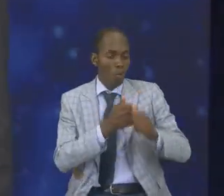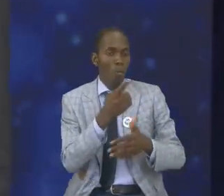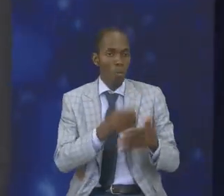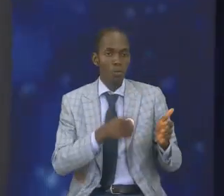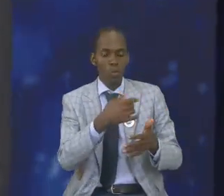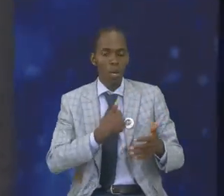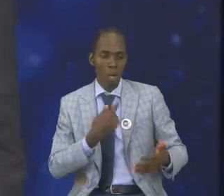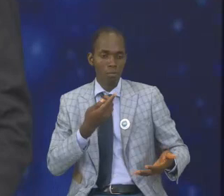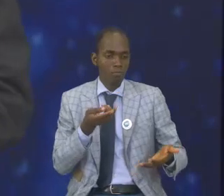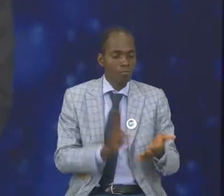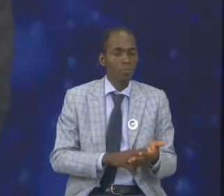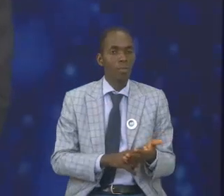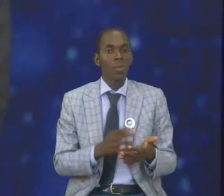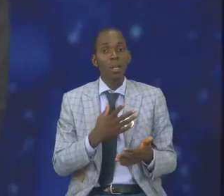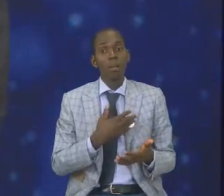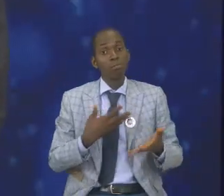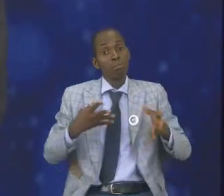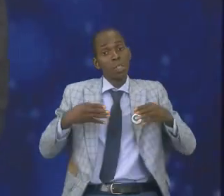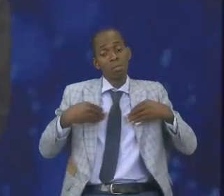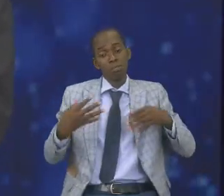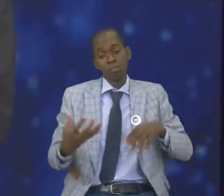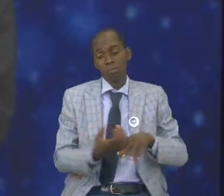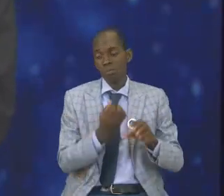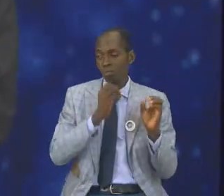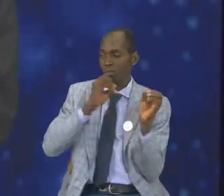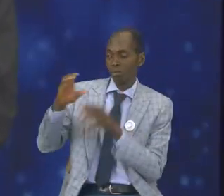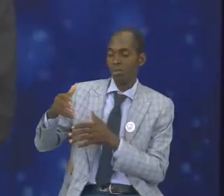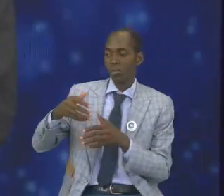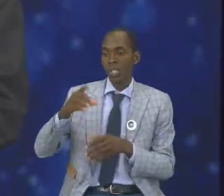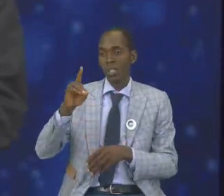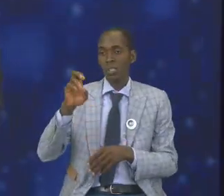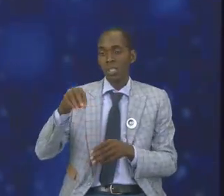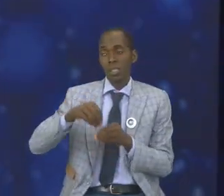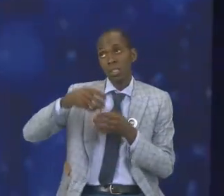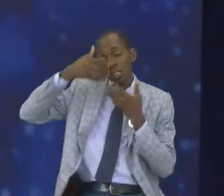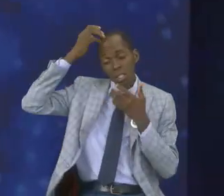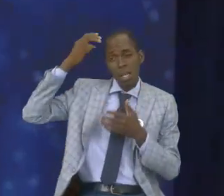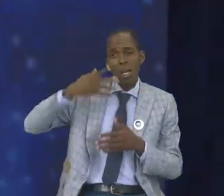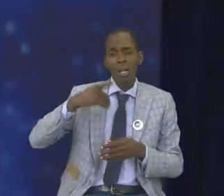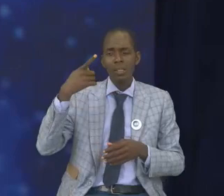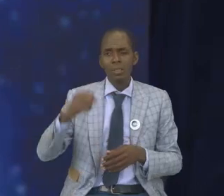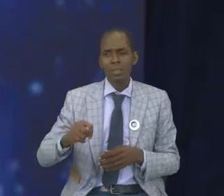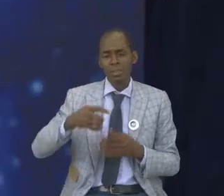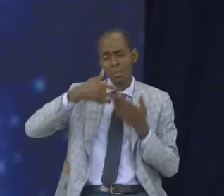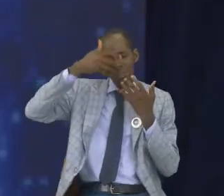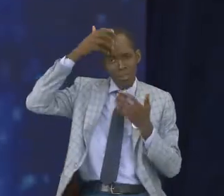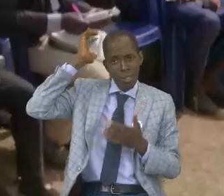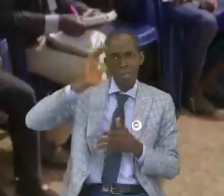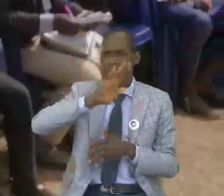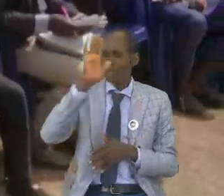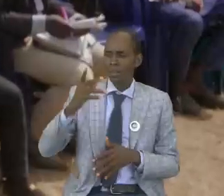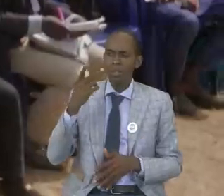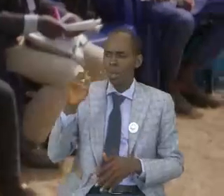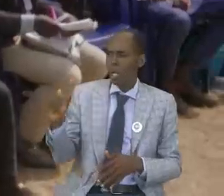him into the lions then, and the lions never saw anybody like that before.